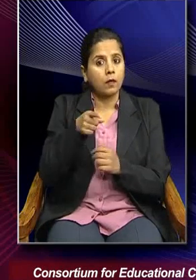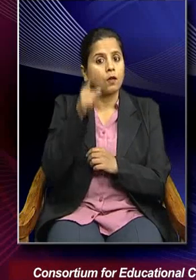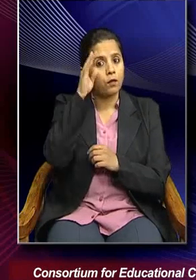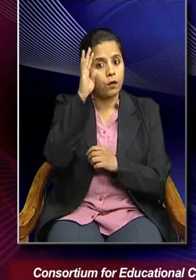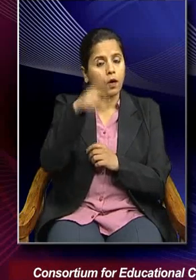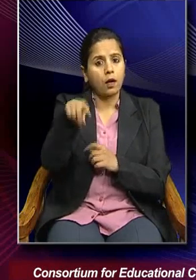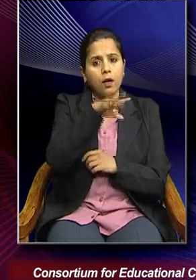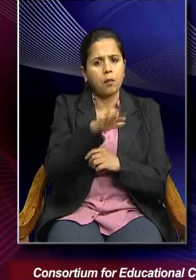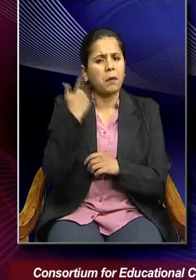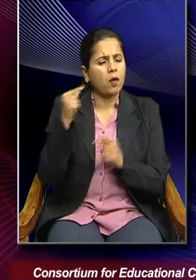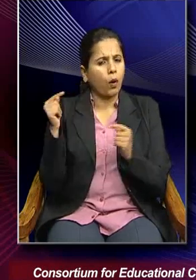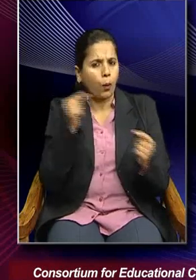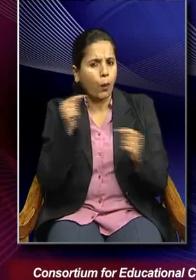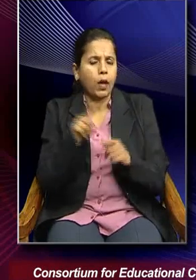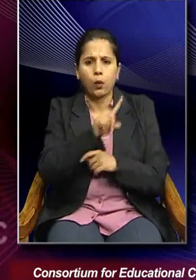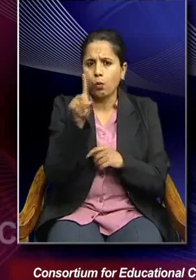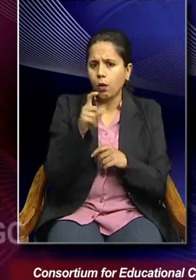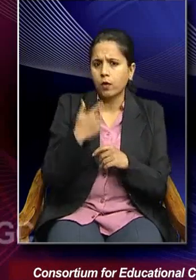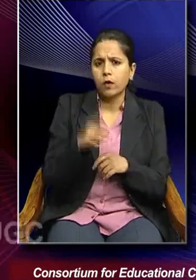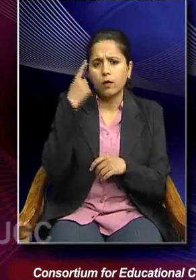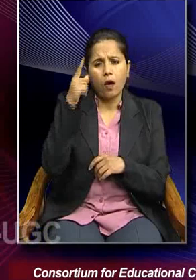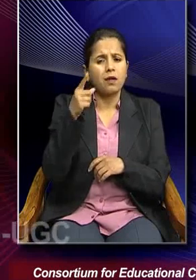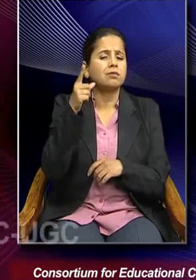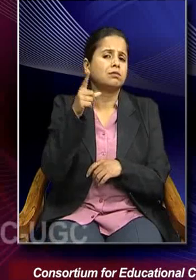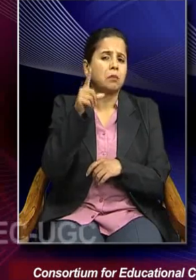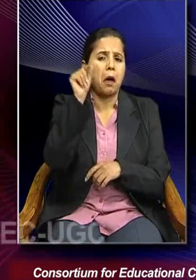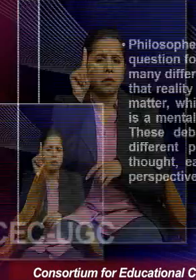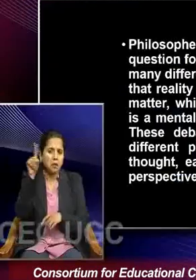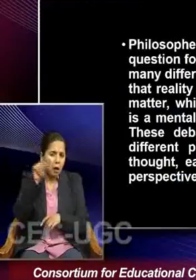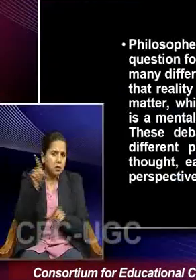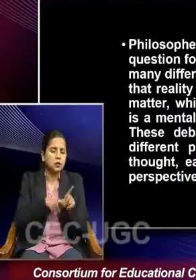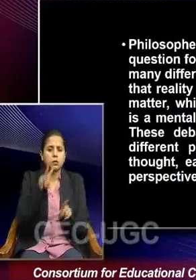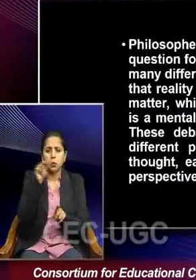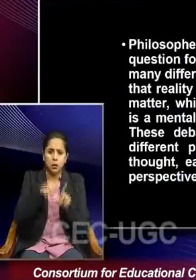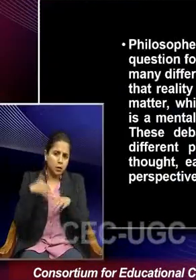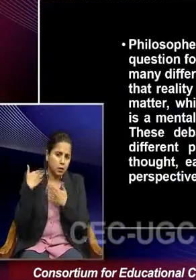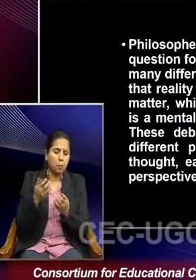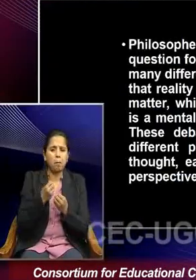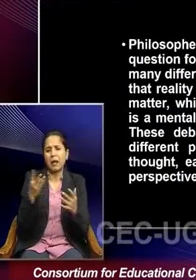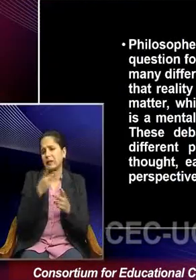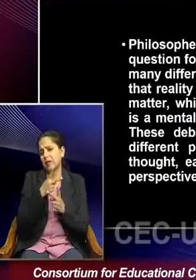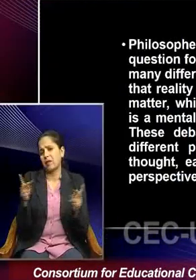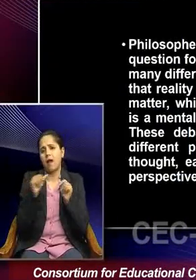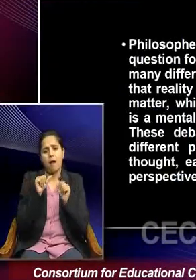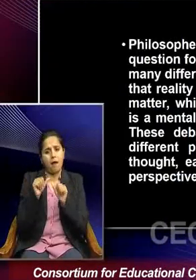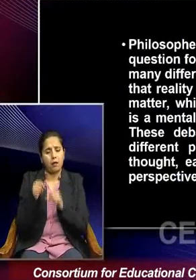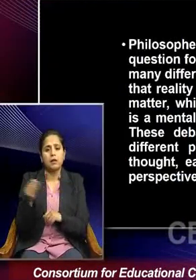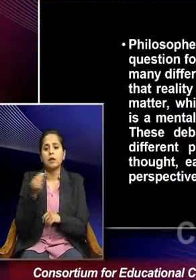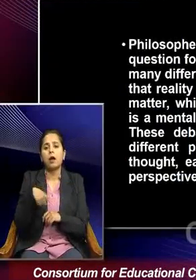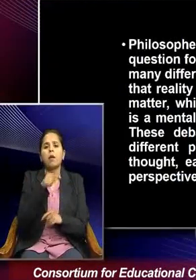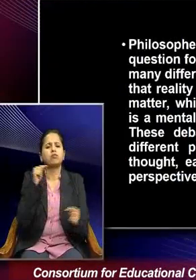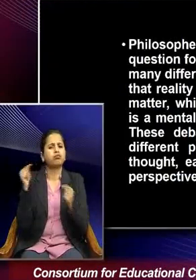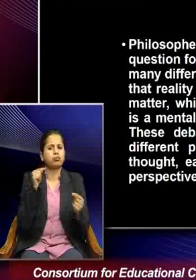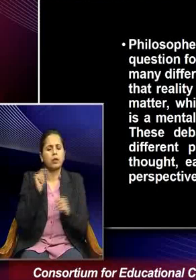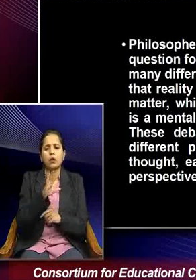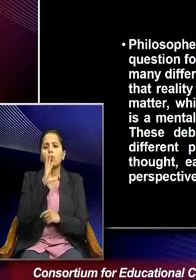Philosophers have debated this question for centuries, and there are many different answers. Some argue that